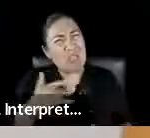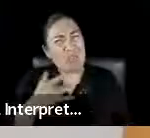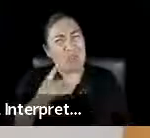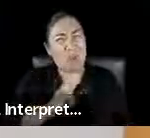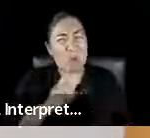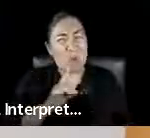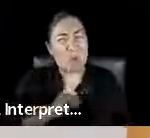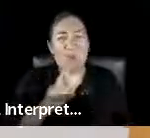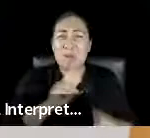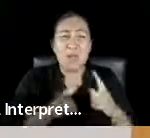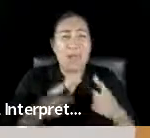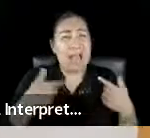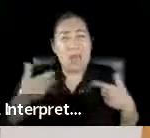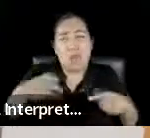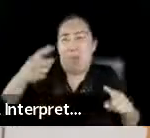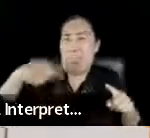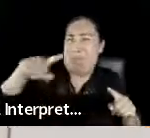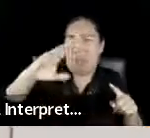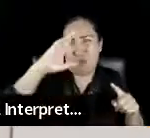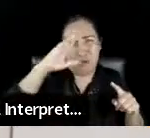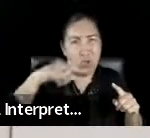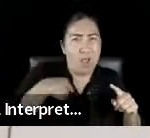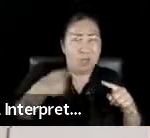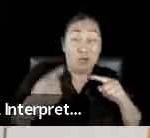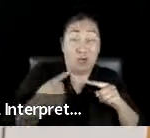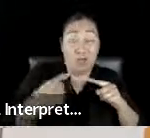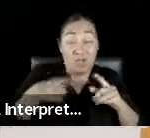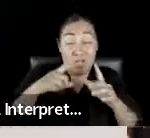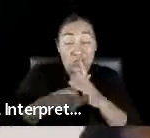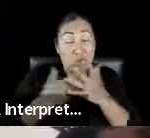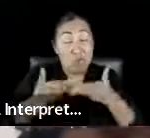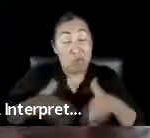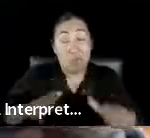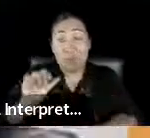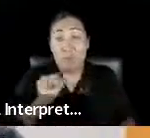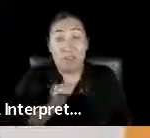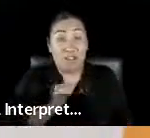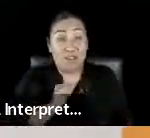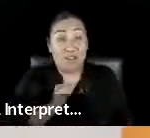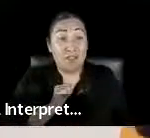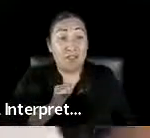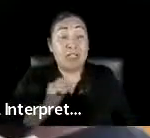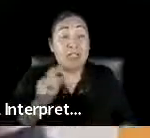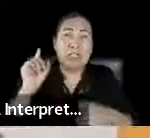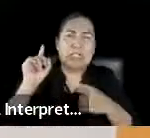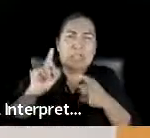struggling. I began to lose myself, until my friends